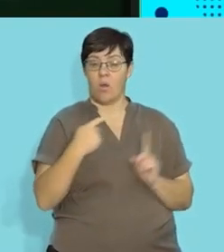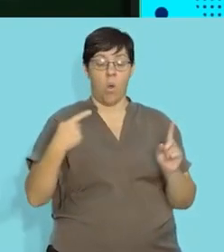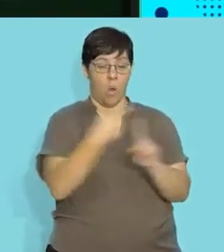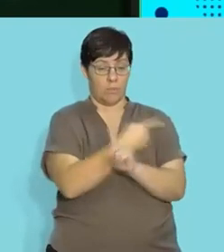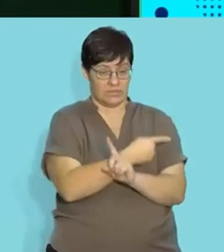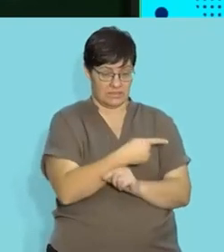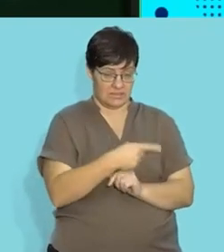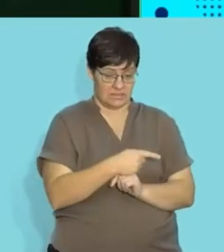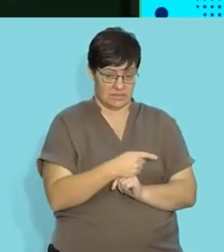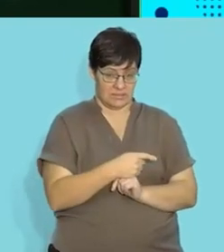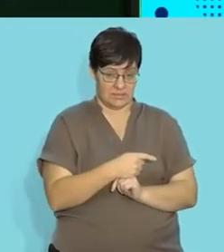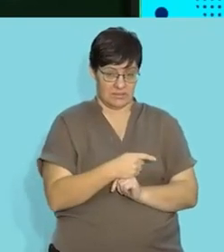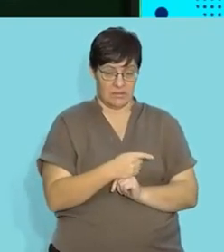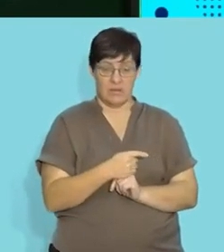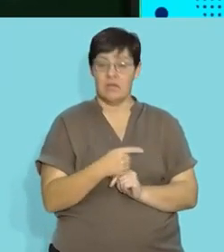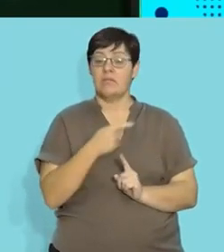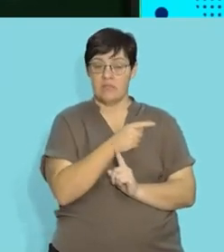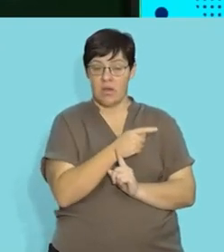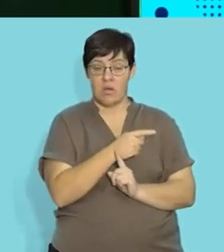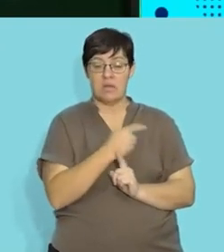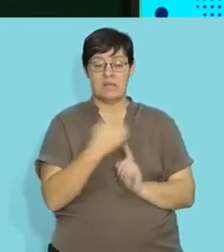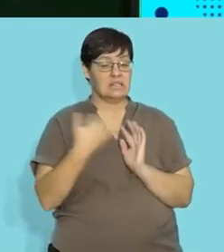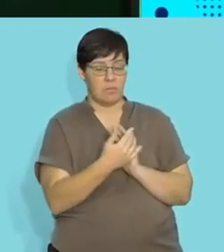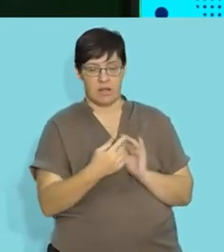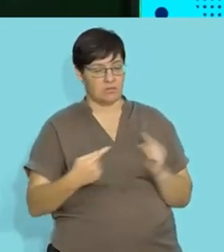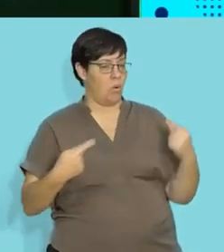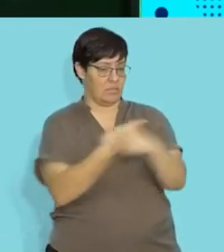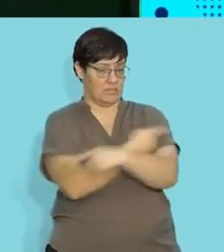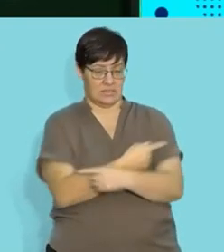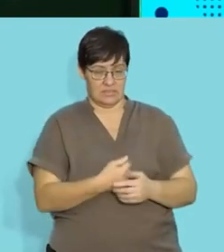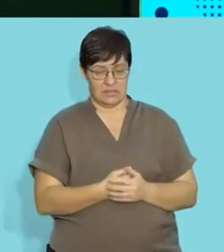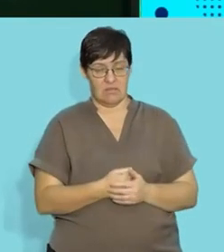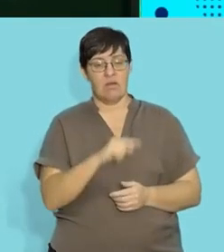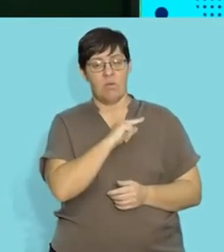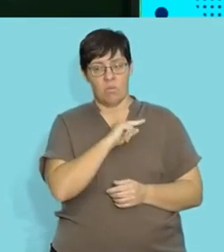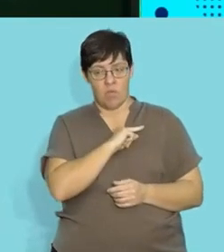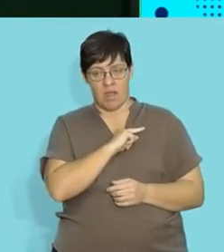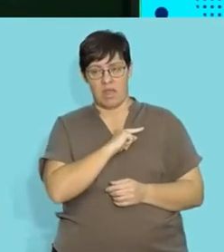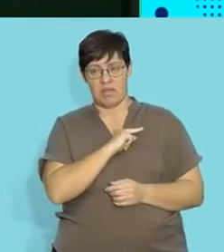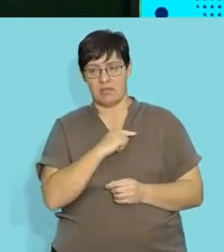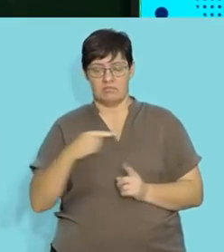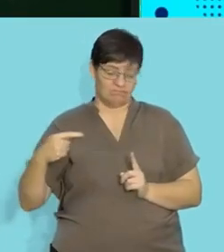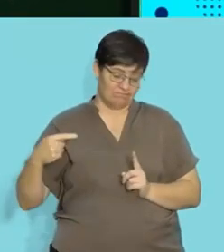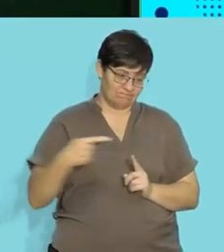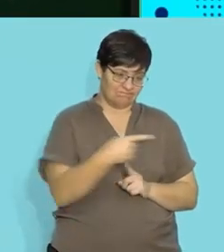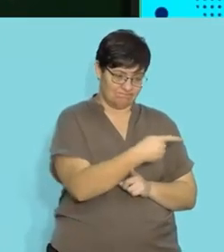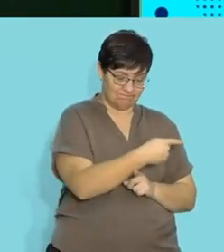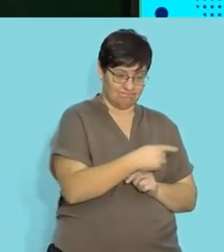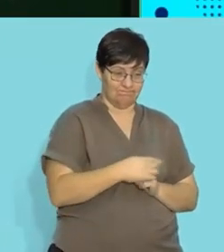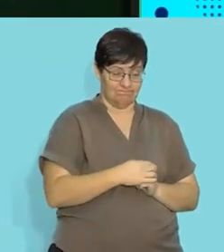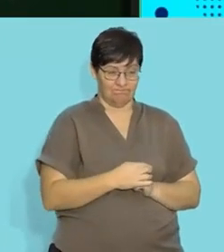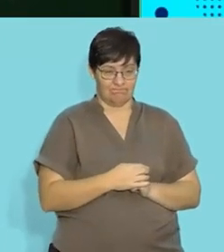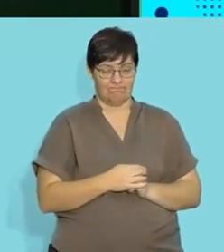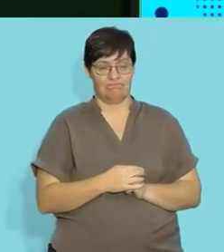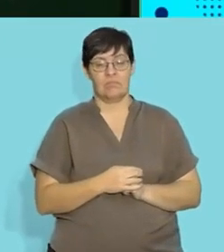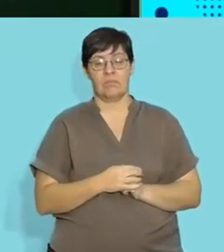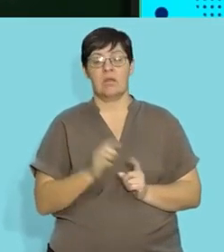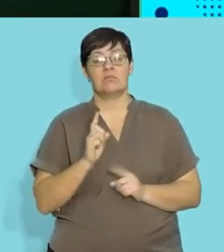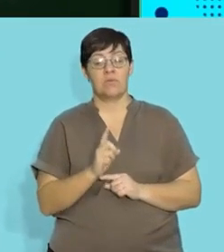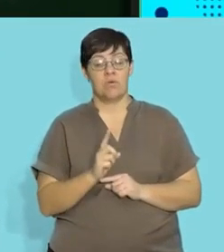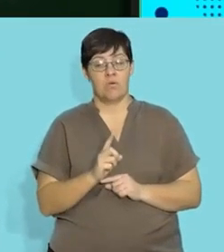direction against the direction of the stimulus, which caused the elongation towards the stimulus. However,